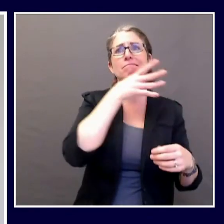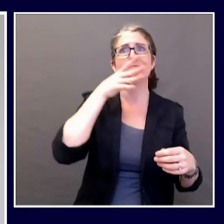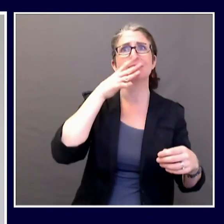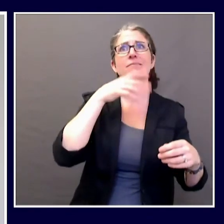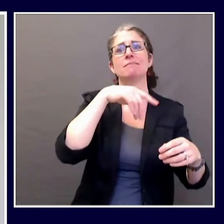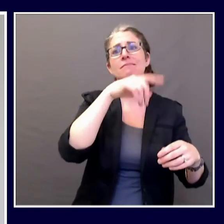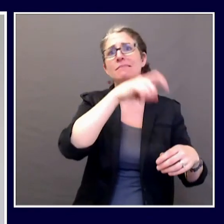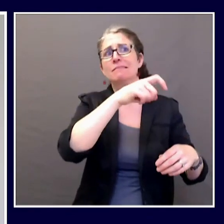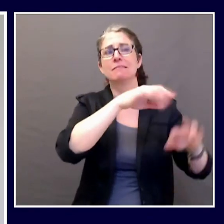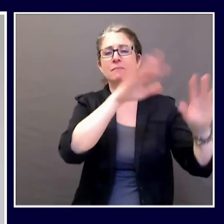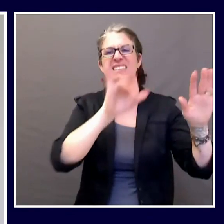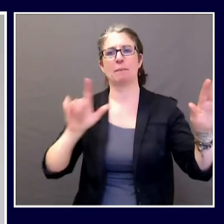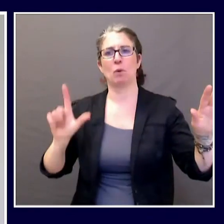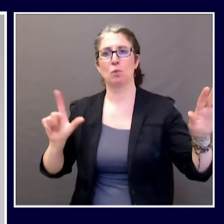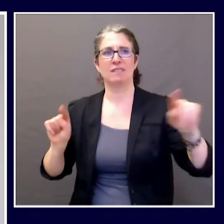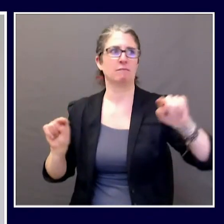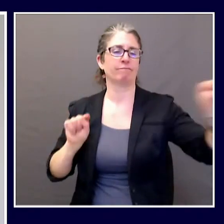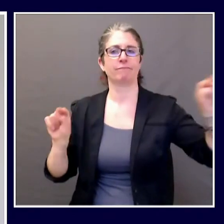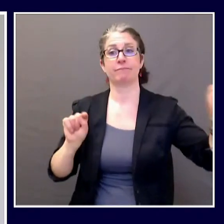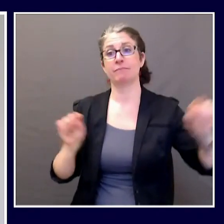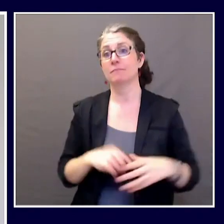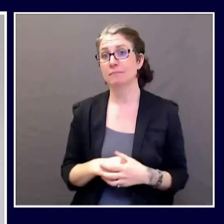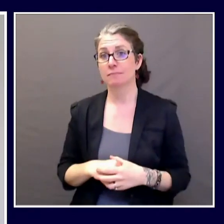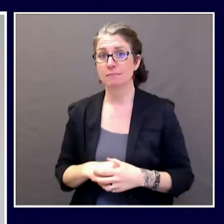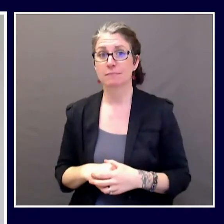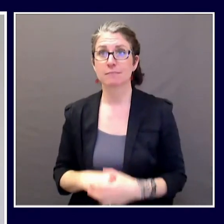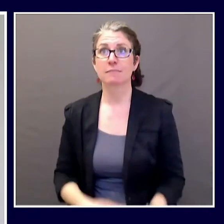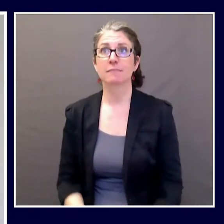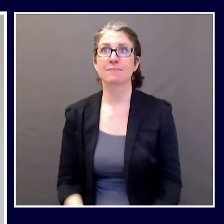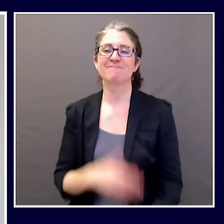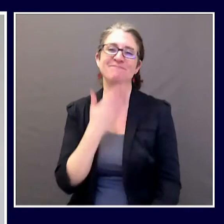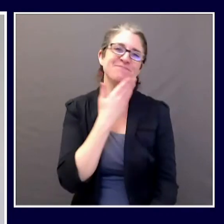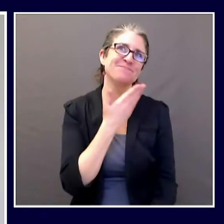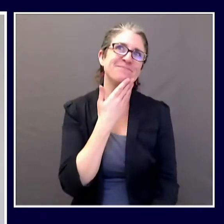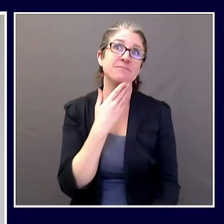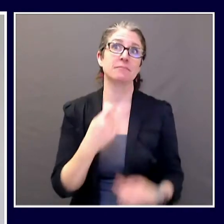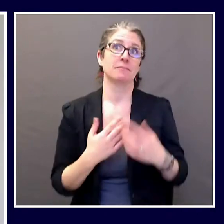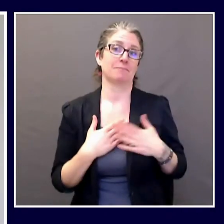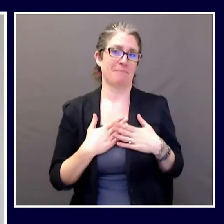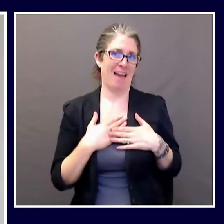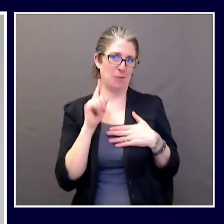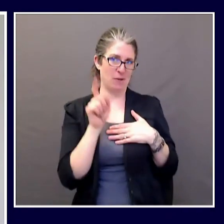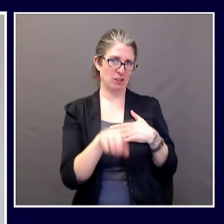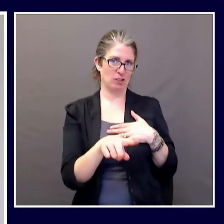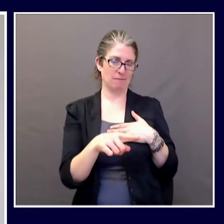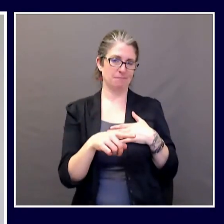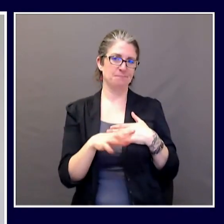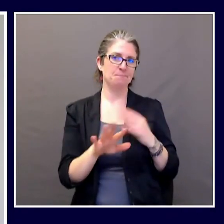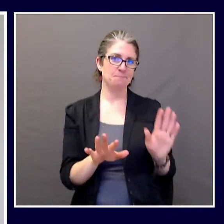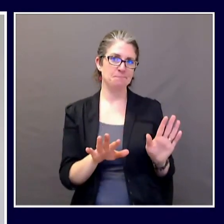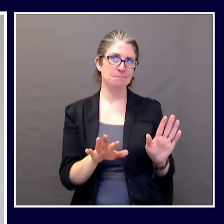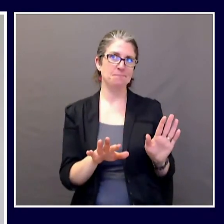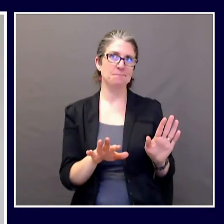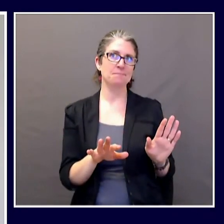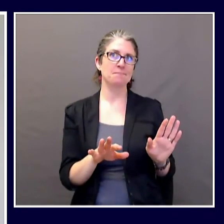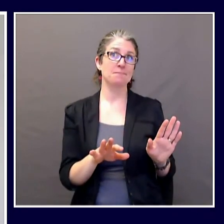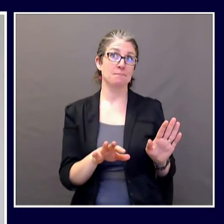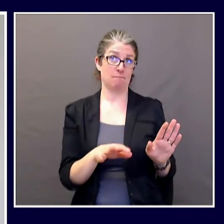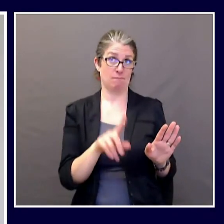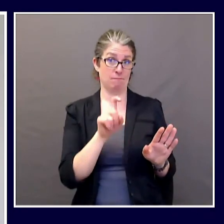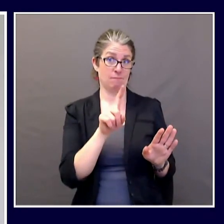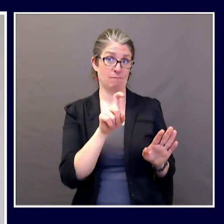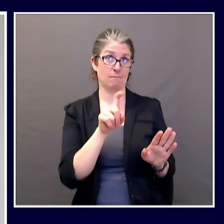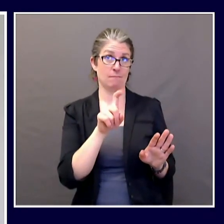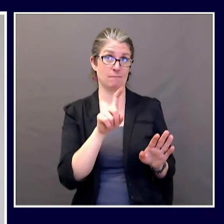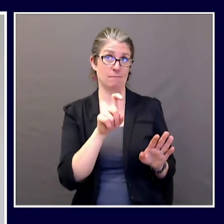Okay, thanks. And my second question is, do you anticipate soon any updates for visitation at